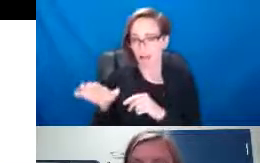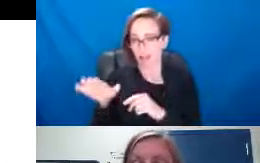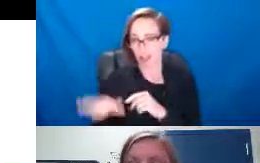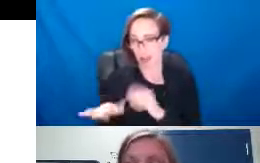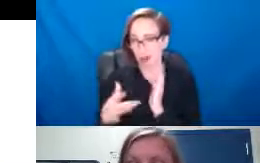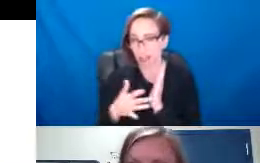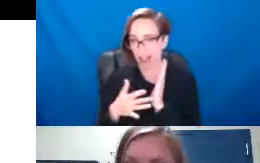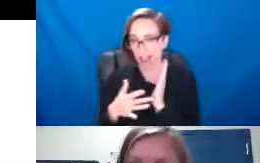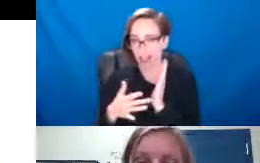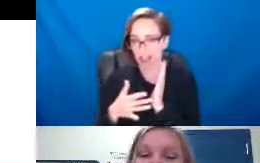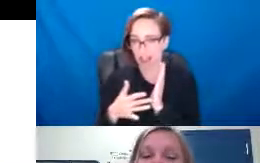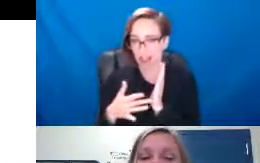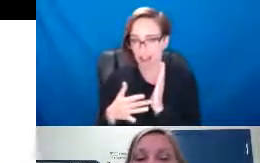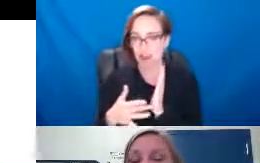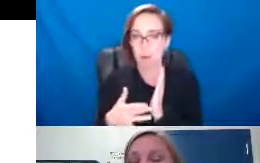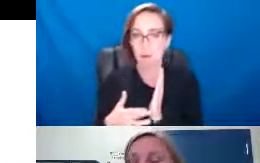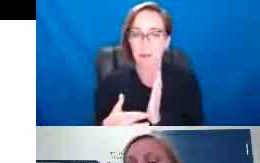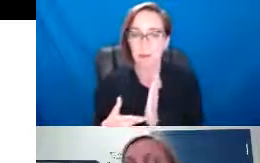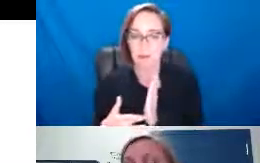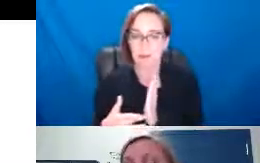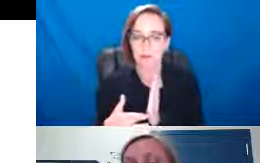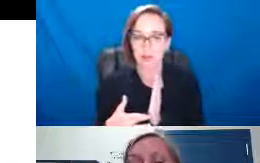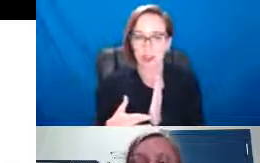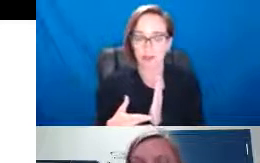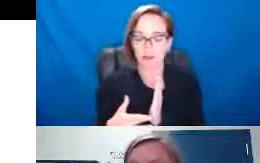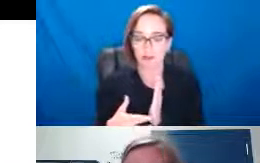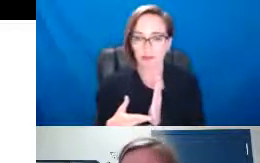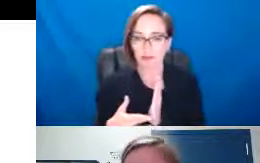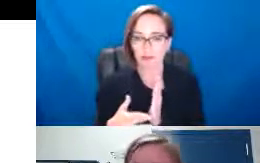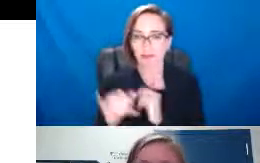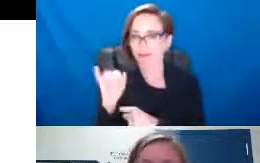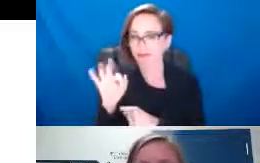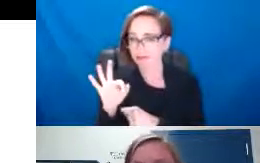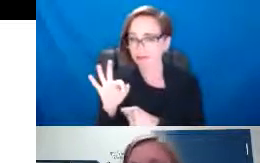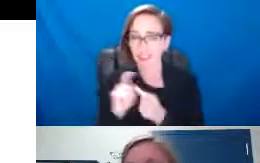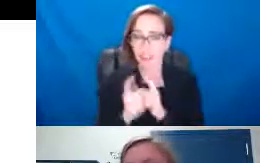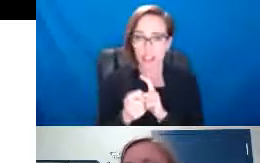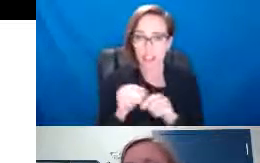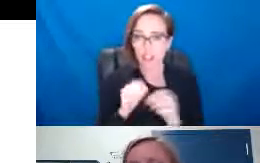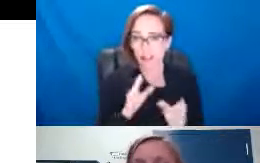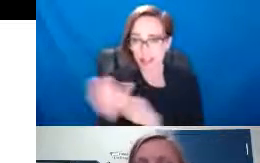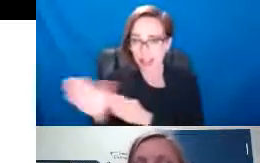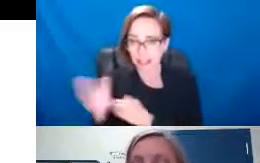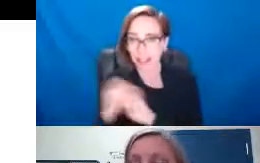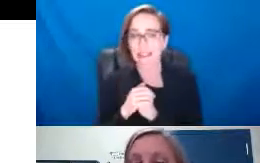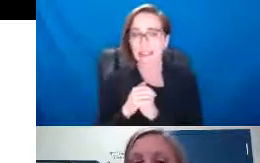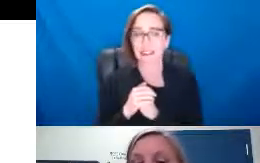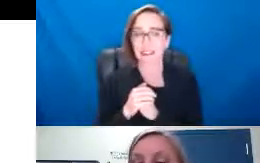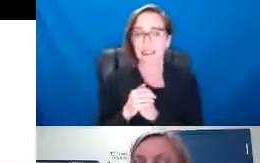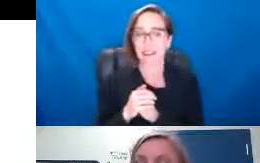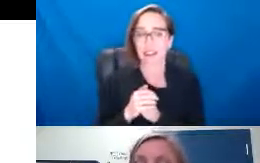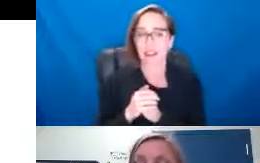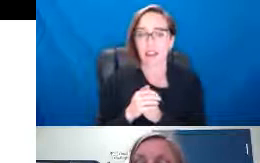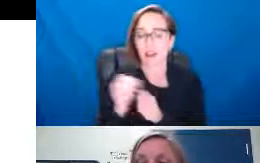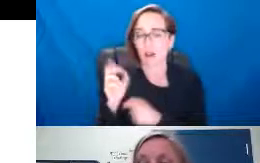talking slate and stylus low tech. And if there's a change in our plans, or if I